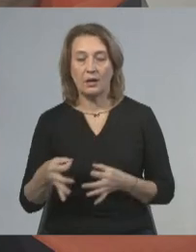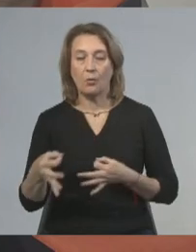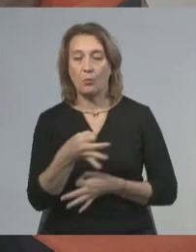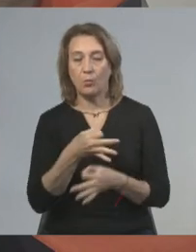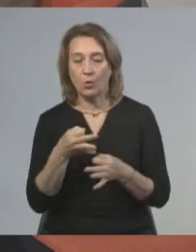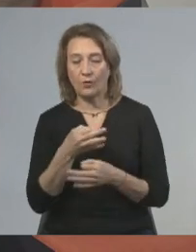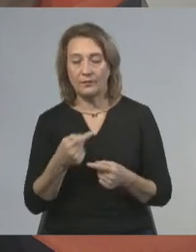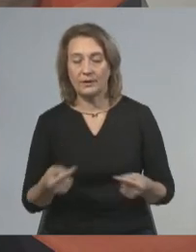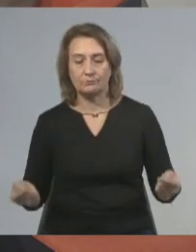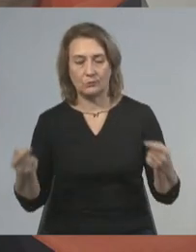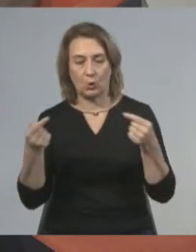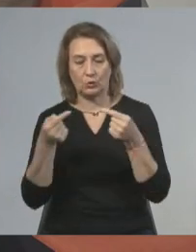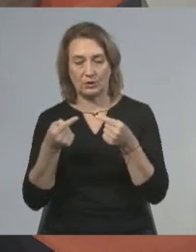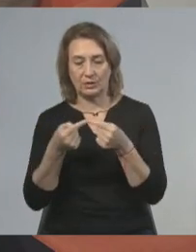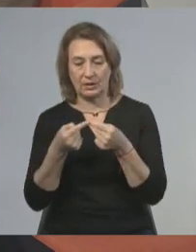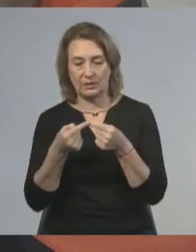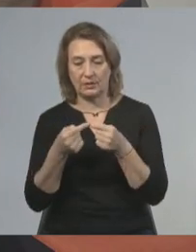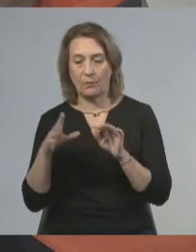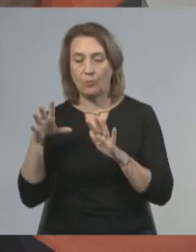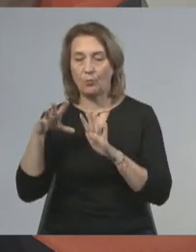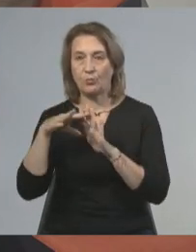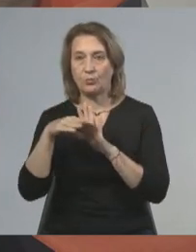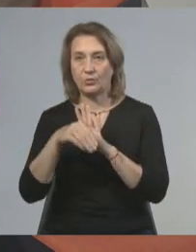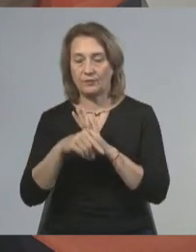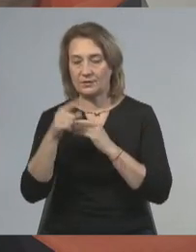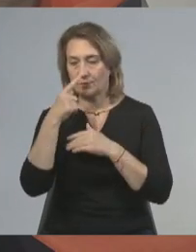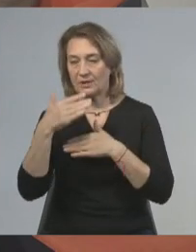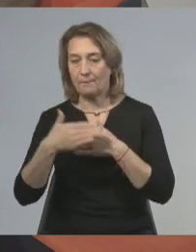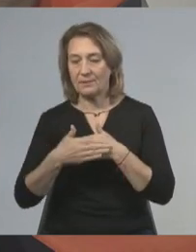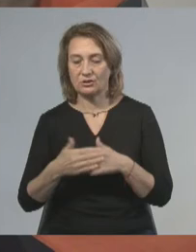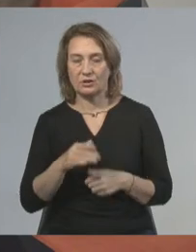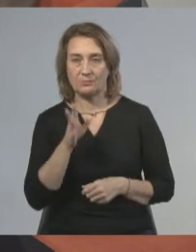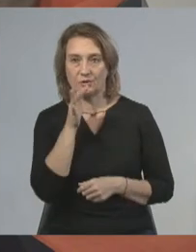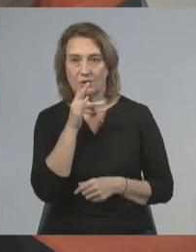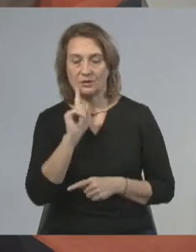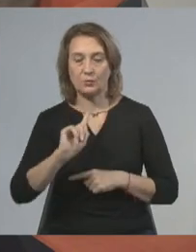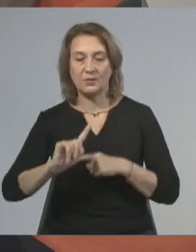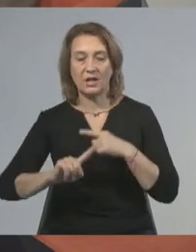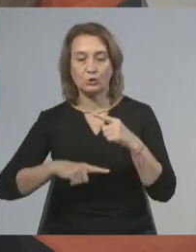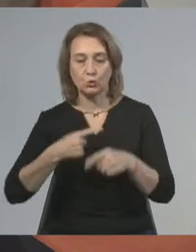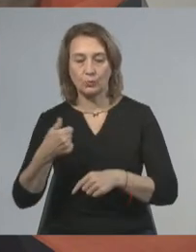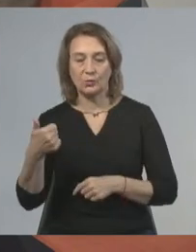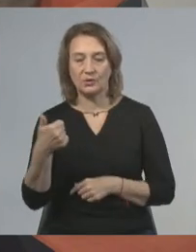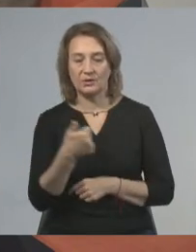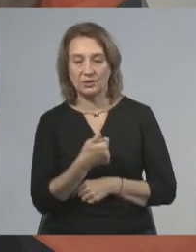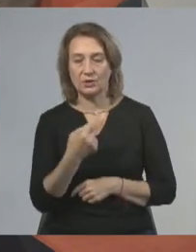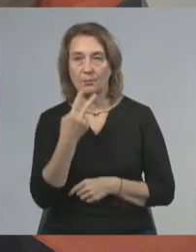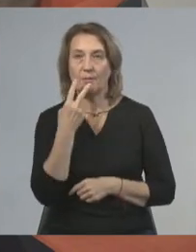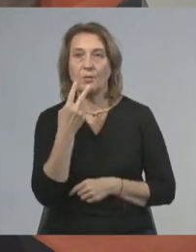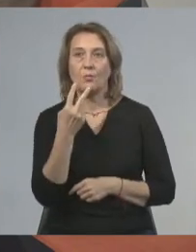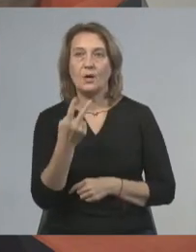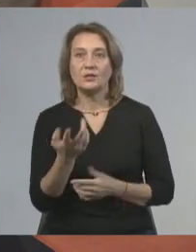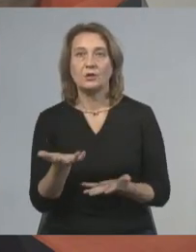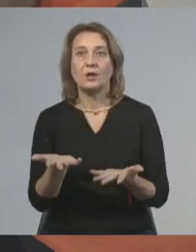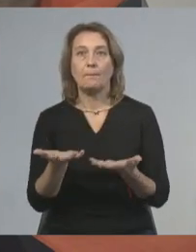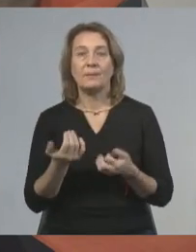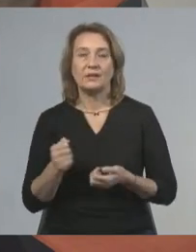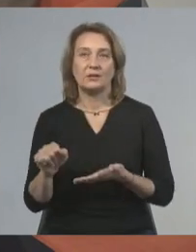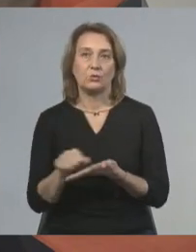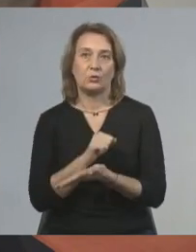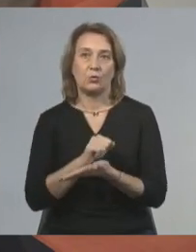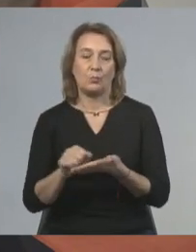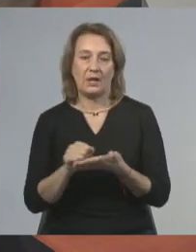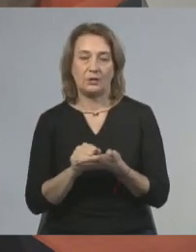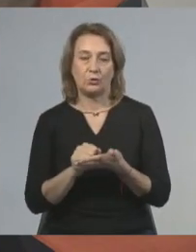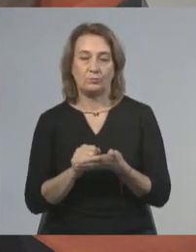requirements to be more specific but which of them will be implemented i think that next week we are going to see it in